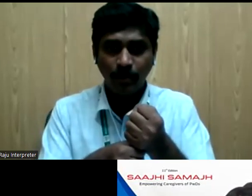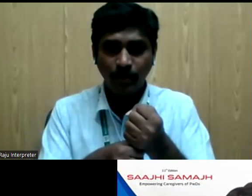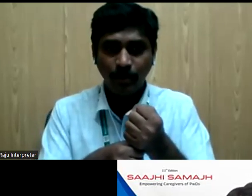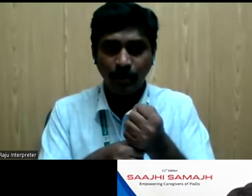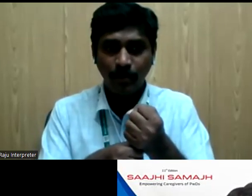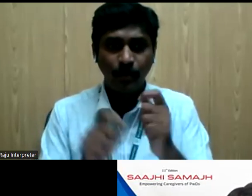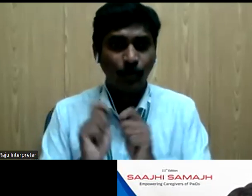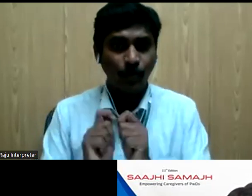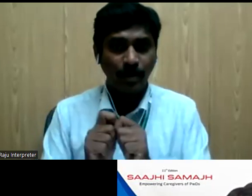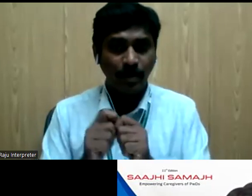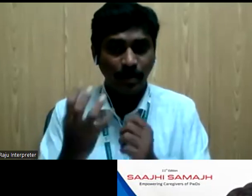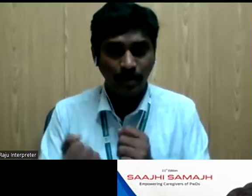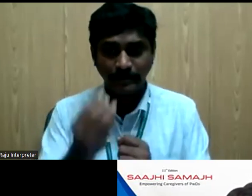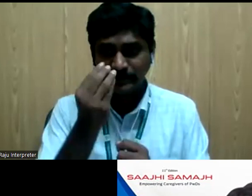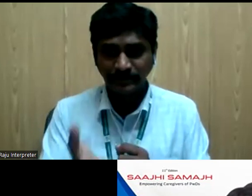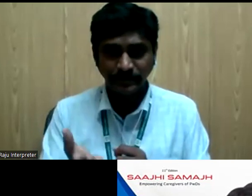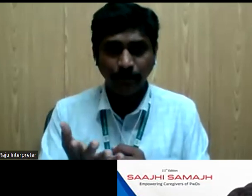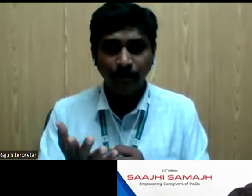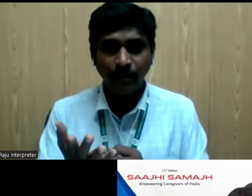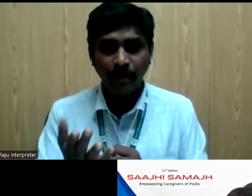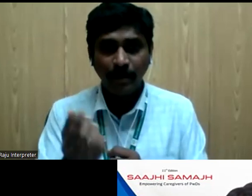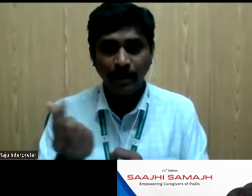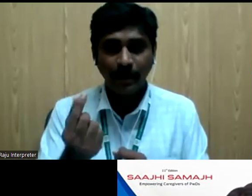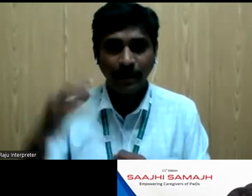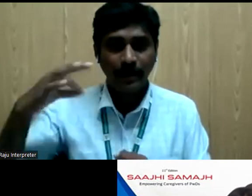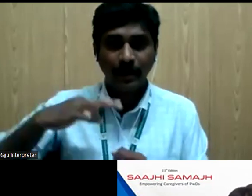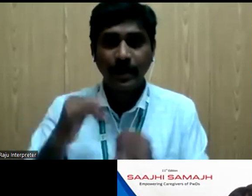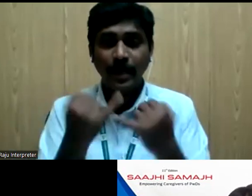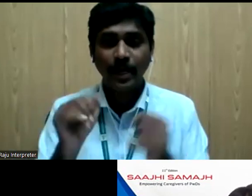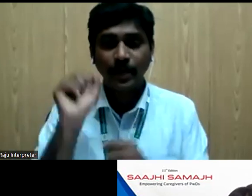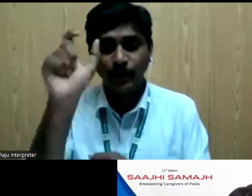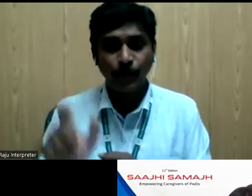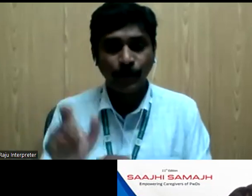the working situation very simple as per the needs of the individual. So even